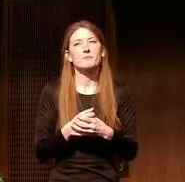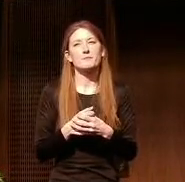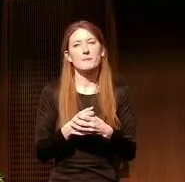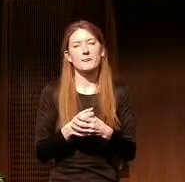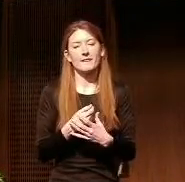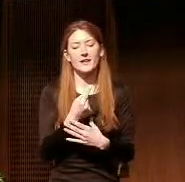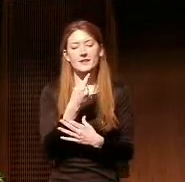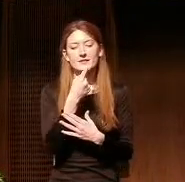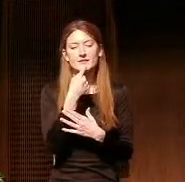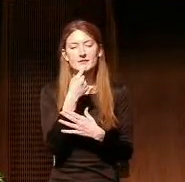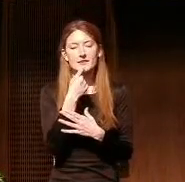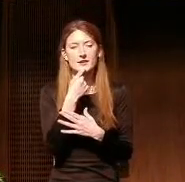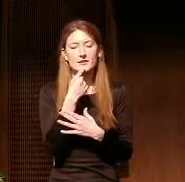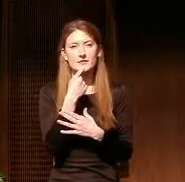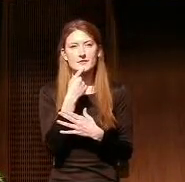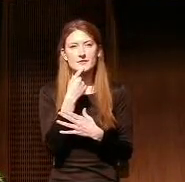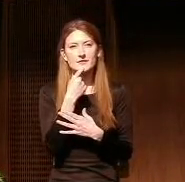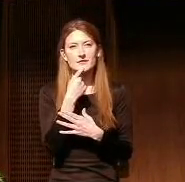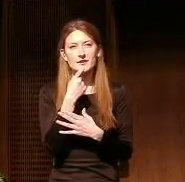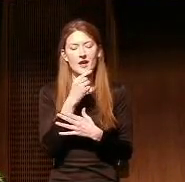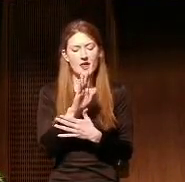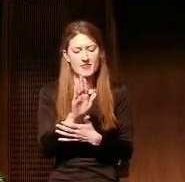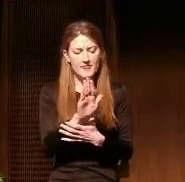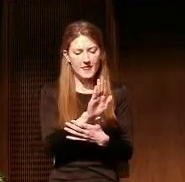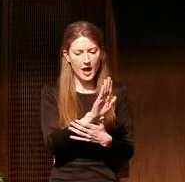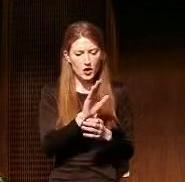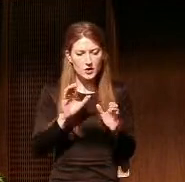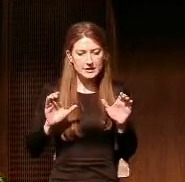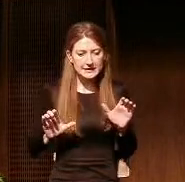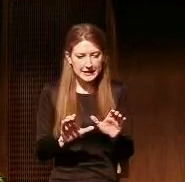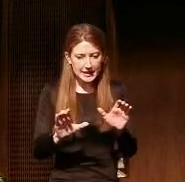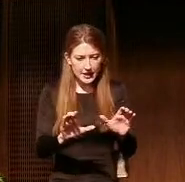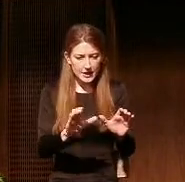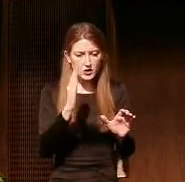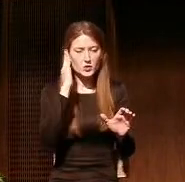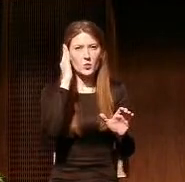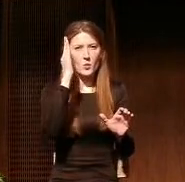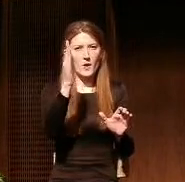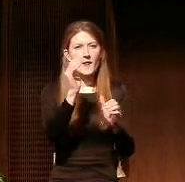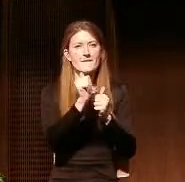that it says their deeds will follow them?